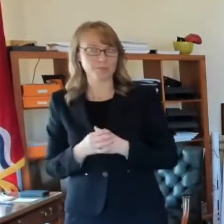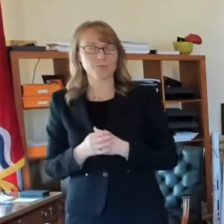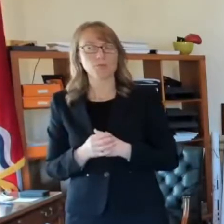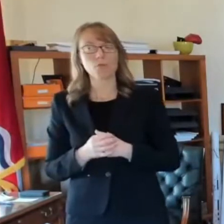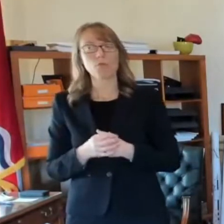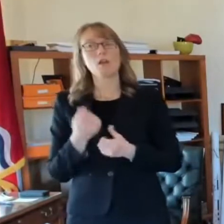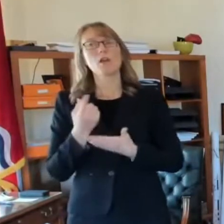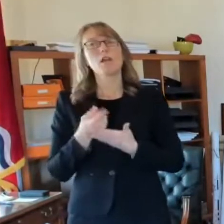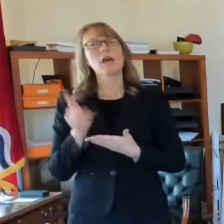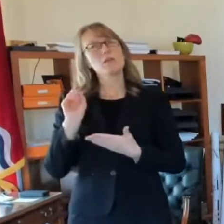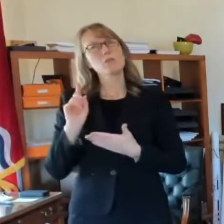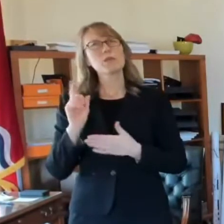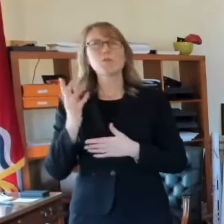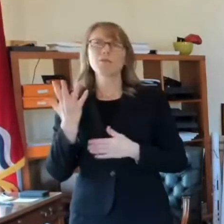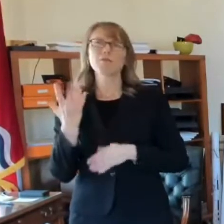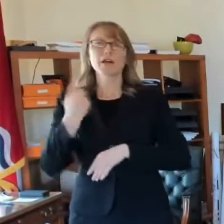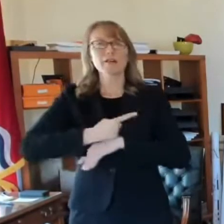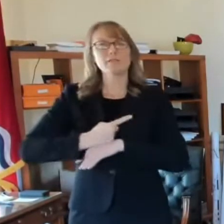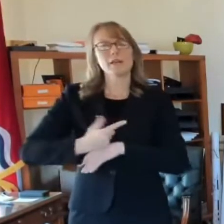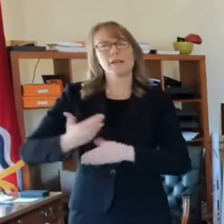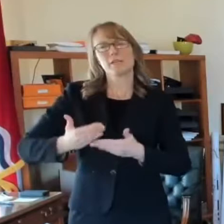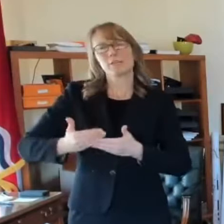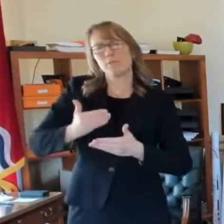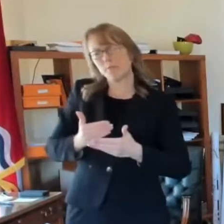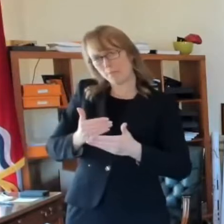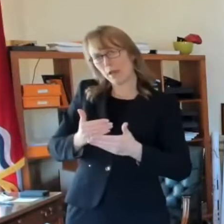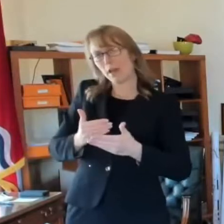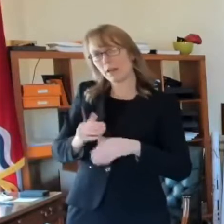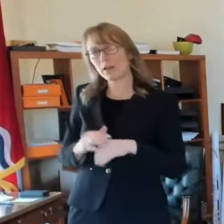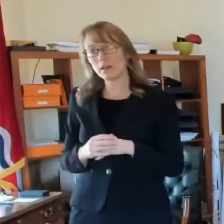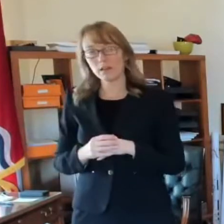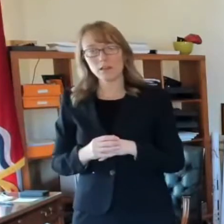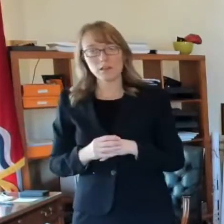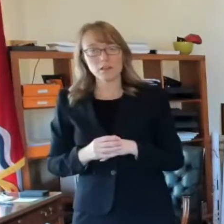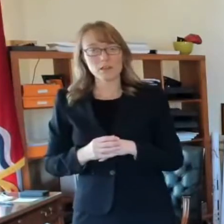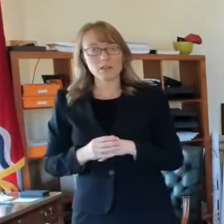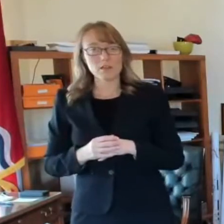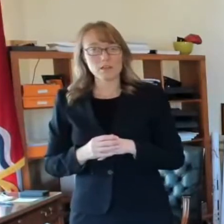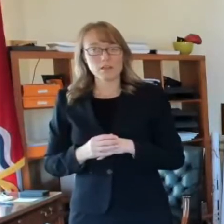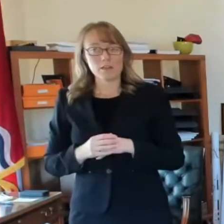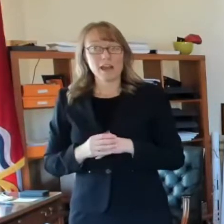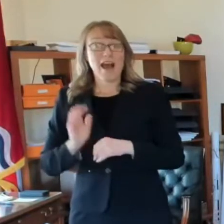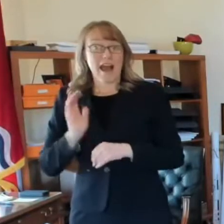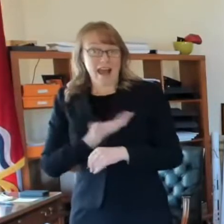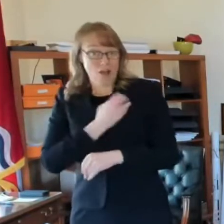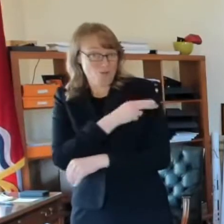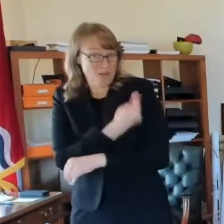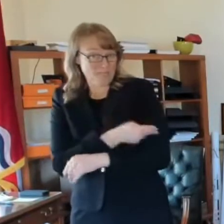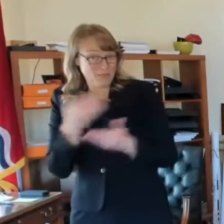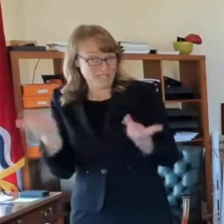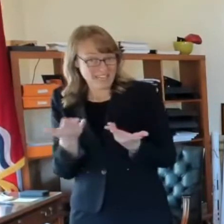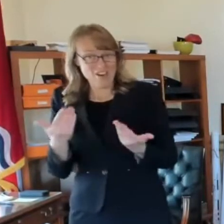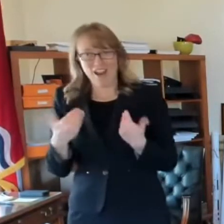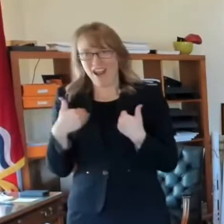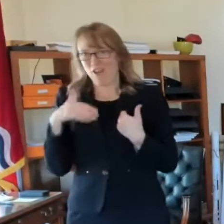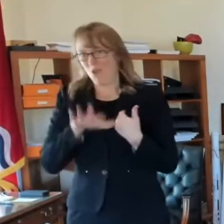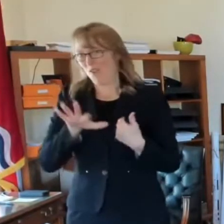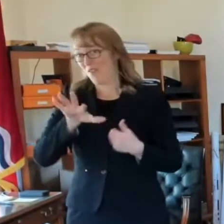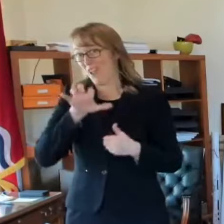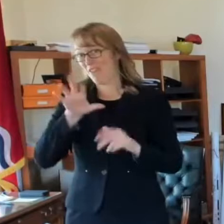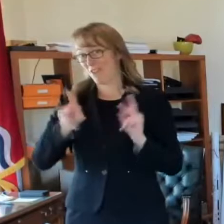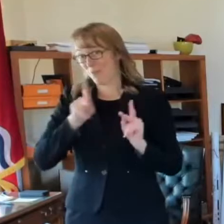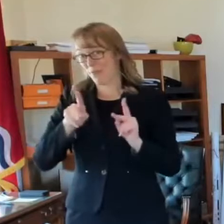guess 5 days ago or so, there were almost 100 patients in our hospitals here in the St. Louis region that are